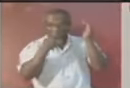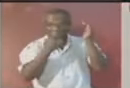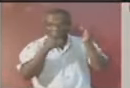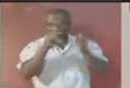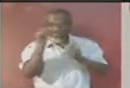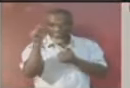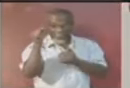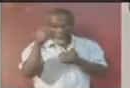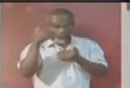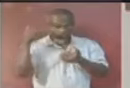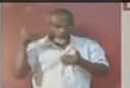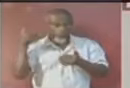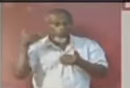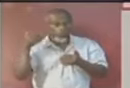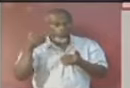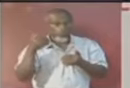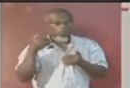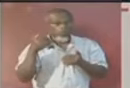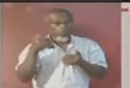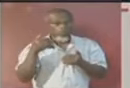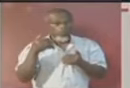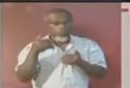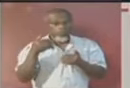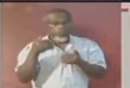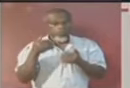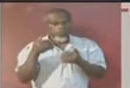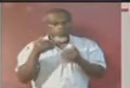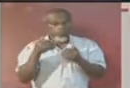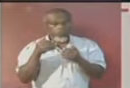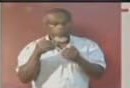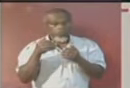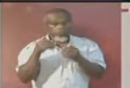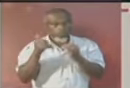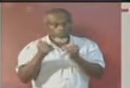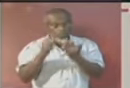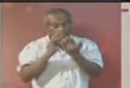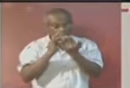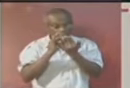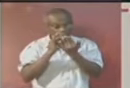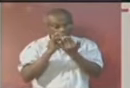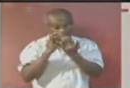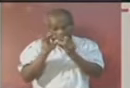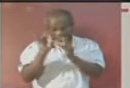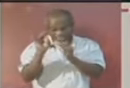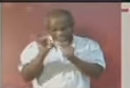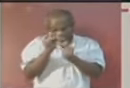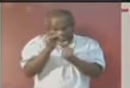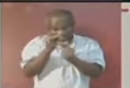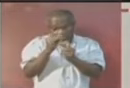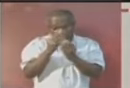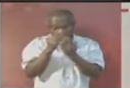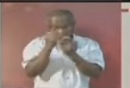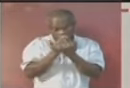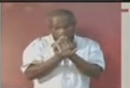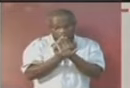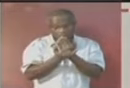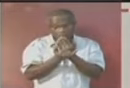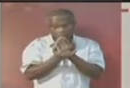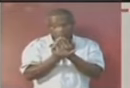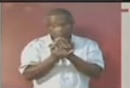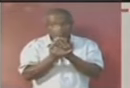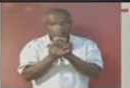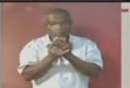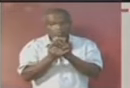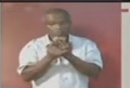of the grouping of measures, which is essential services, coming down on the 8th of May. Normally, measures take 14 to 21 days to begin to take